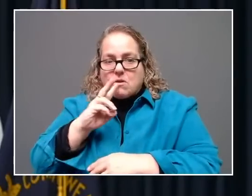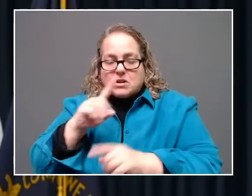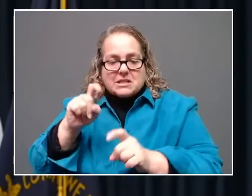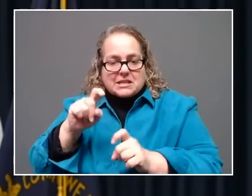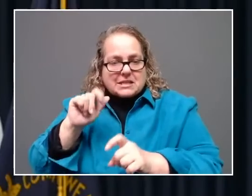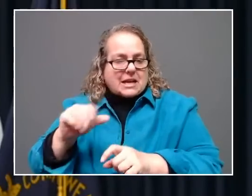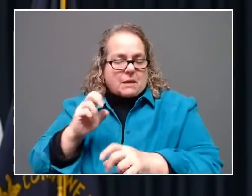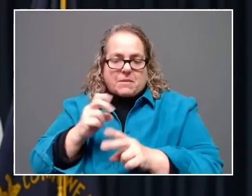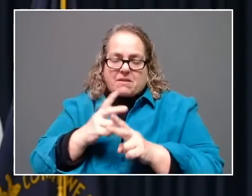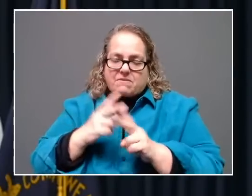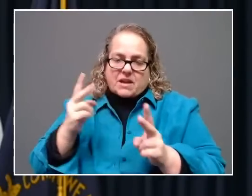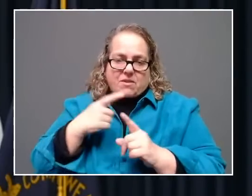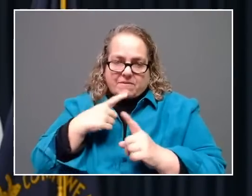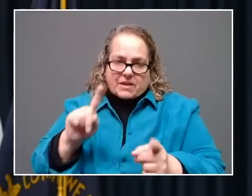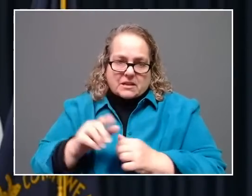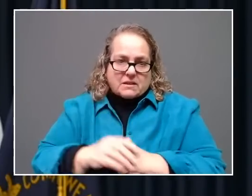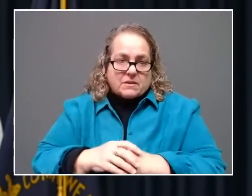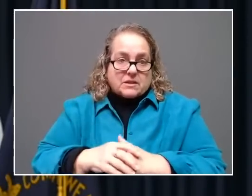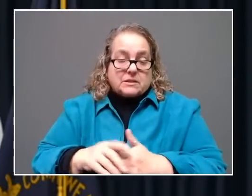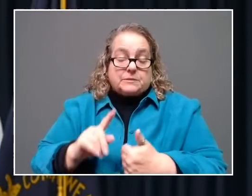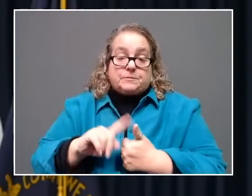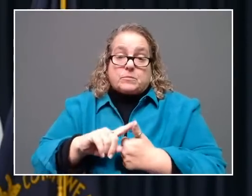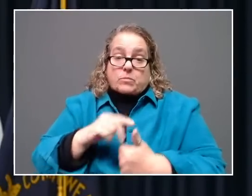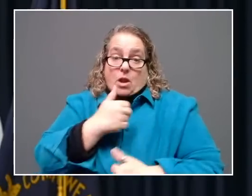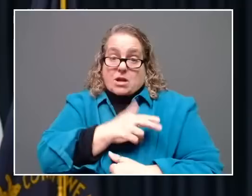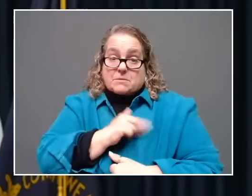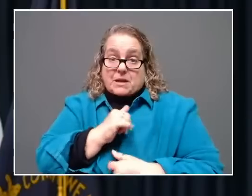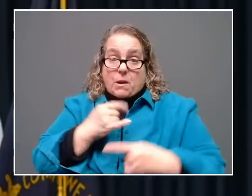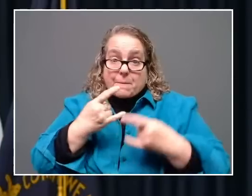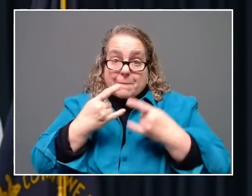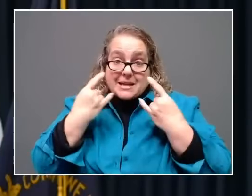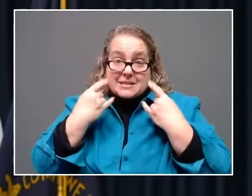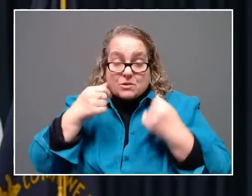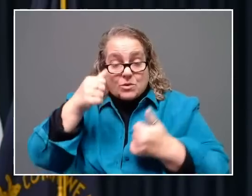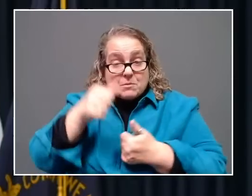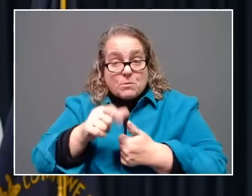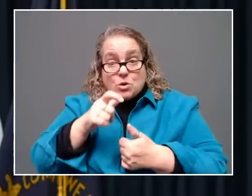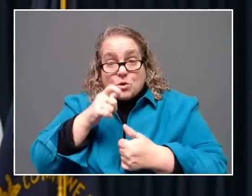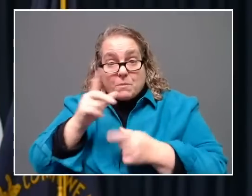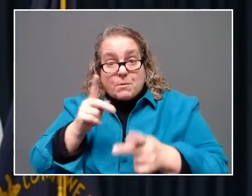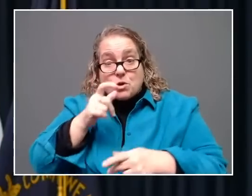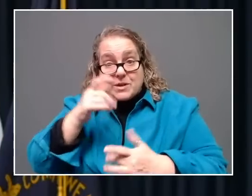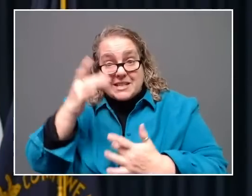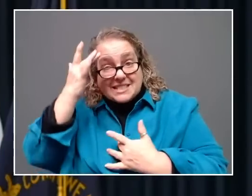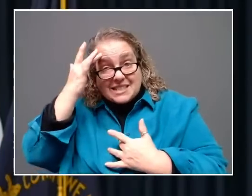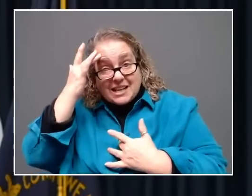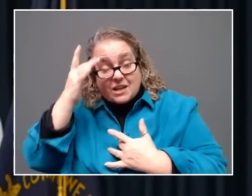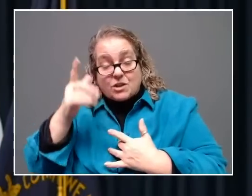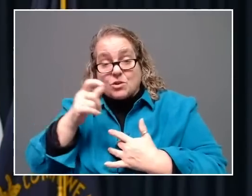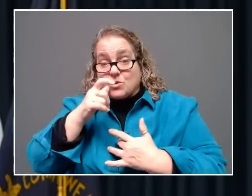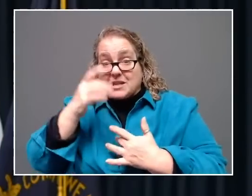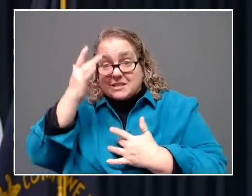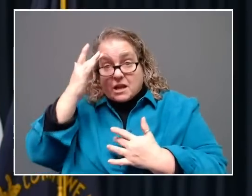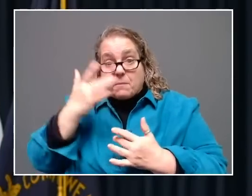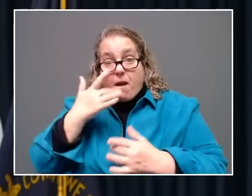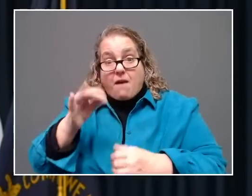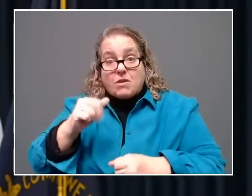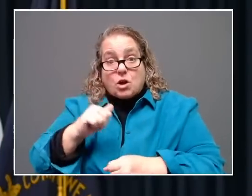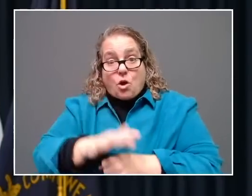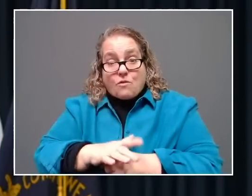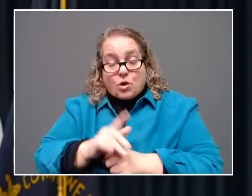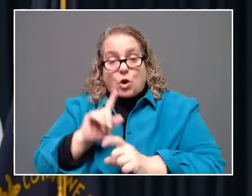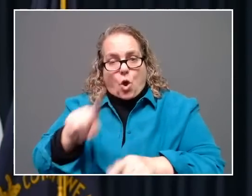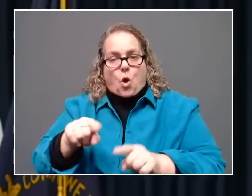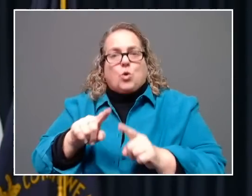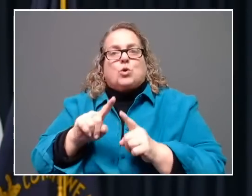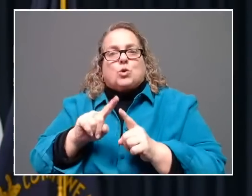incredibly effective. On the hospital side, remember, people who are sick, people who are sick because of COVID go to a